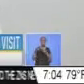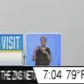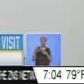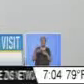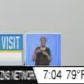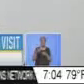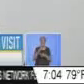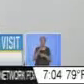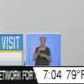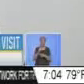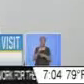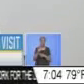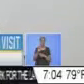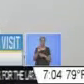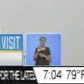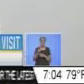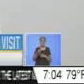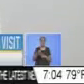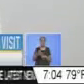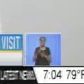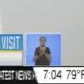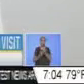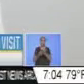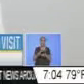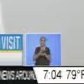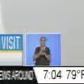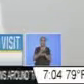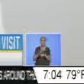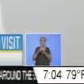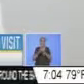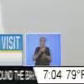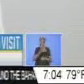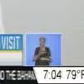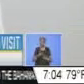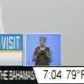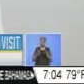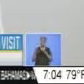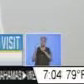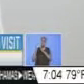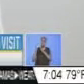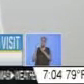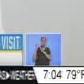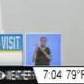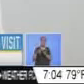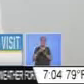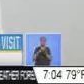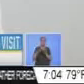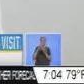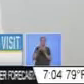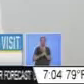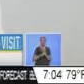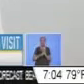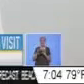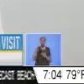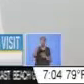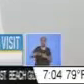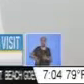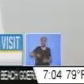both Abaco and Grand Bahama. And this grant program will provide up